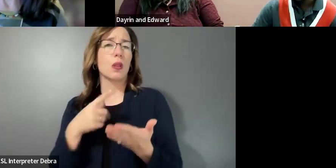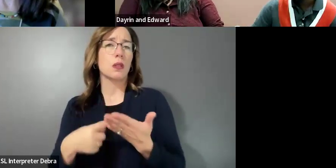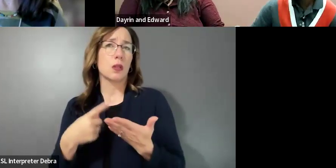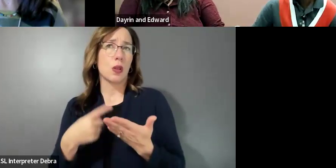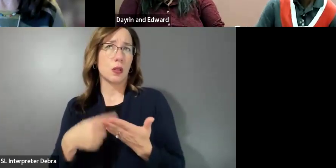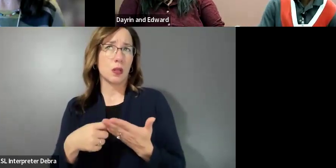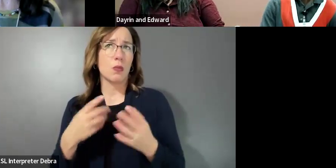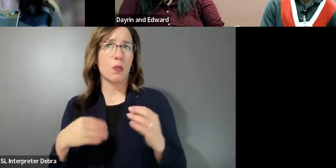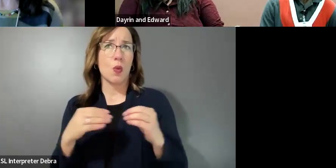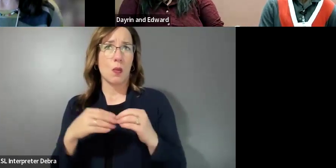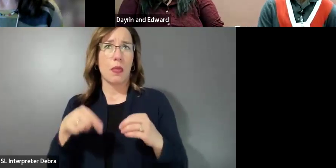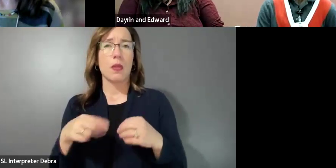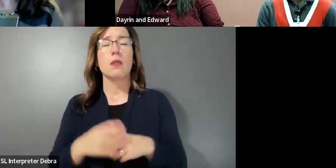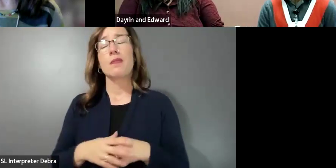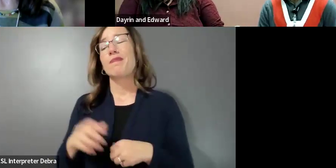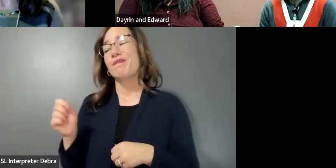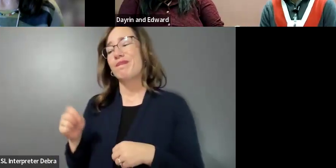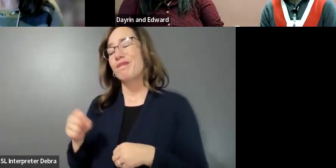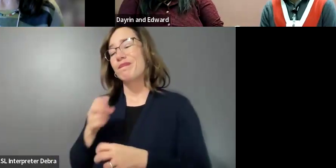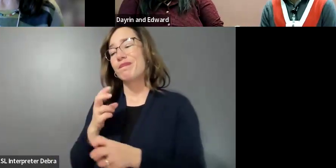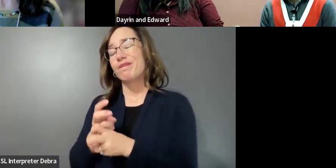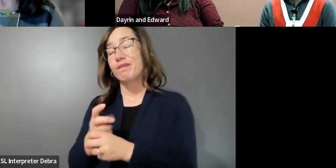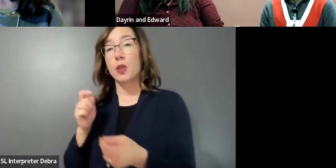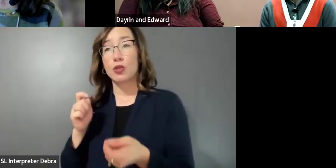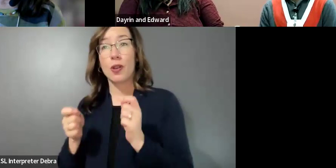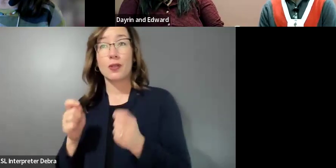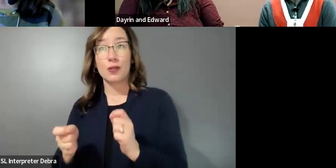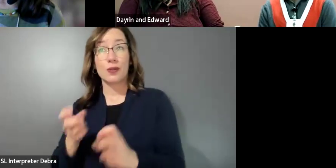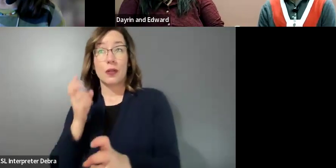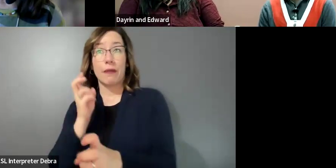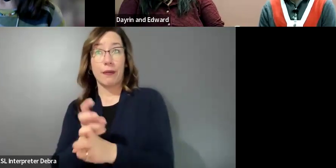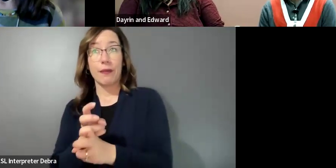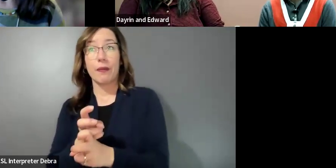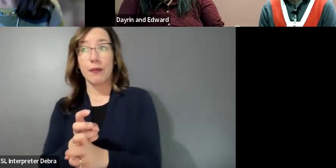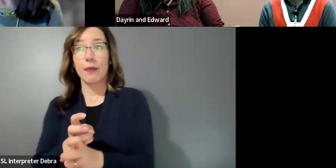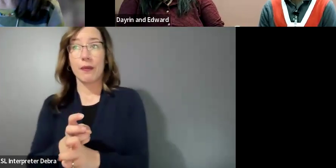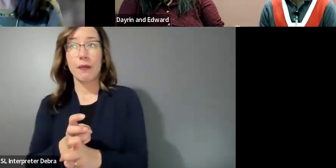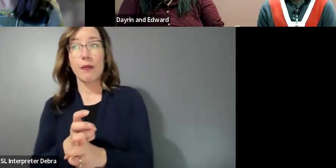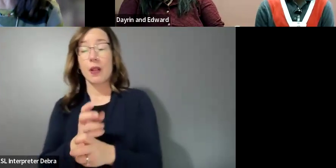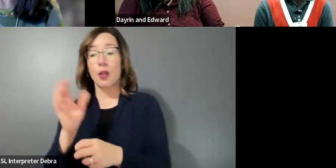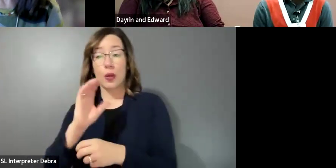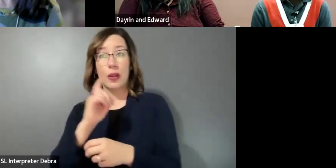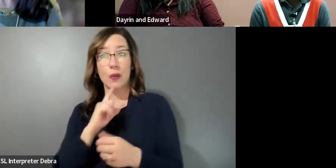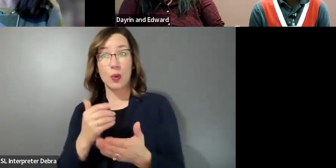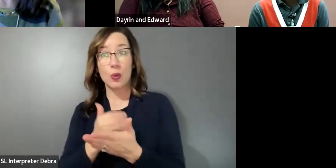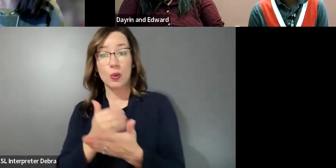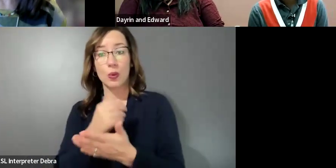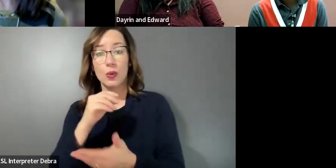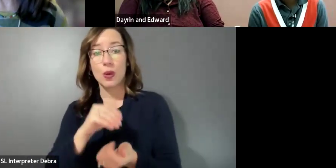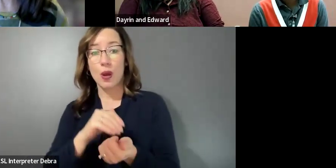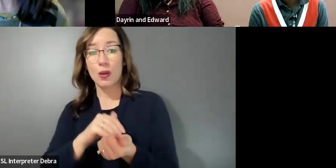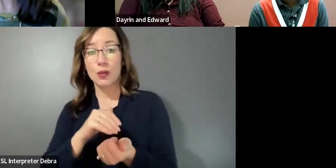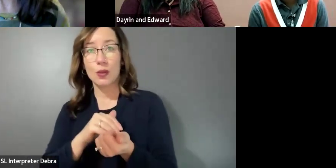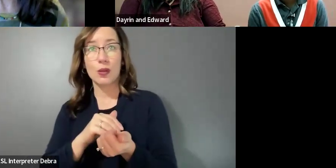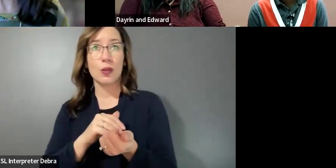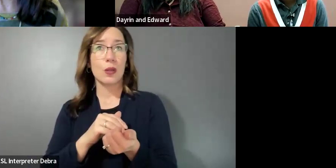detail. Yes, it's really hard. It changes our heart sometimes. Finding a new doctor is something that kind of